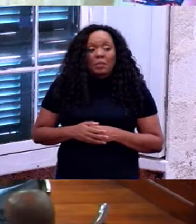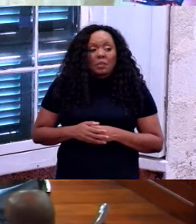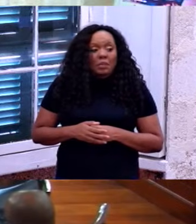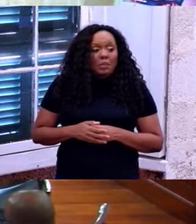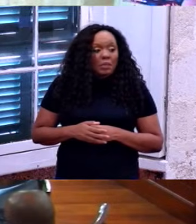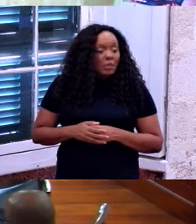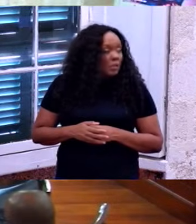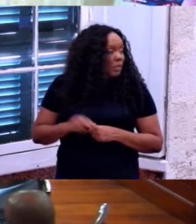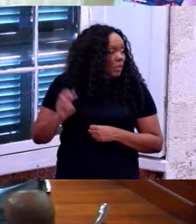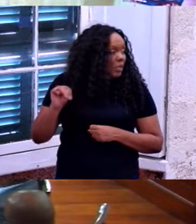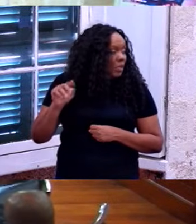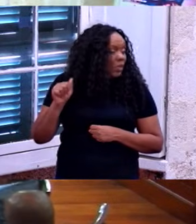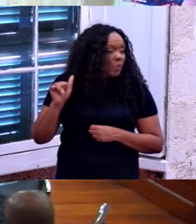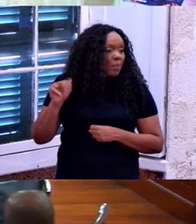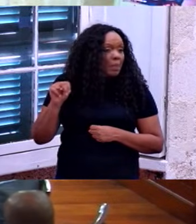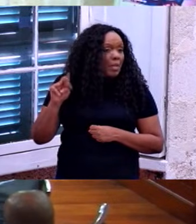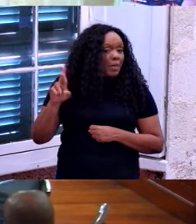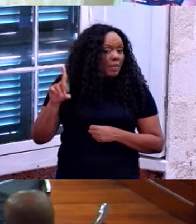Senator Maynard,